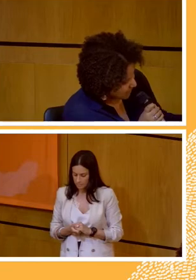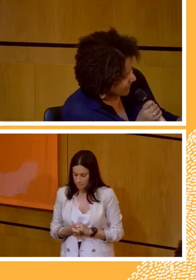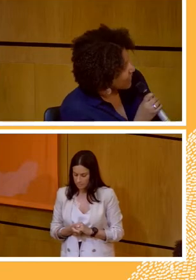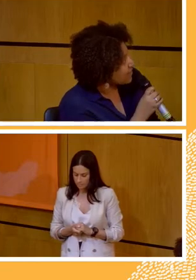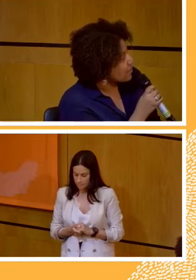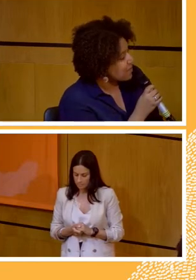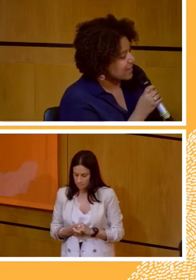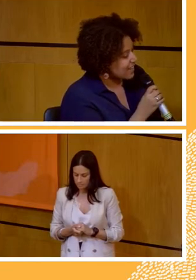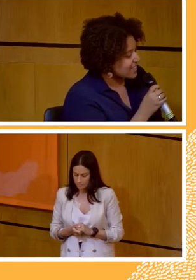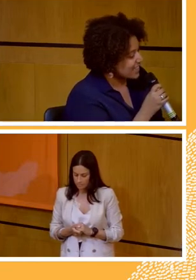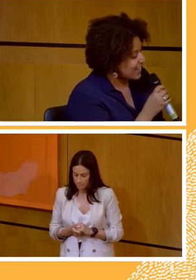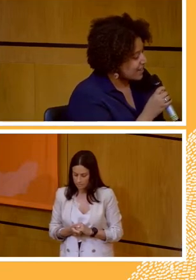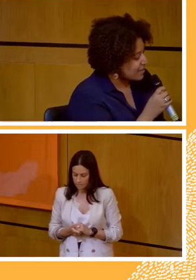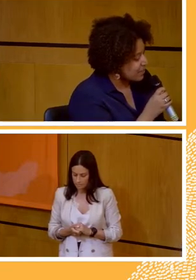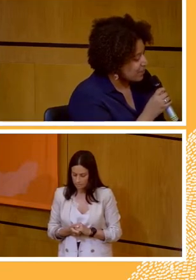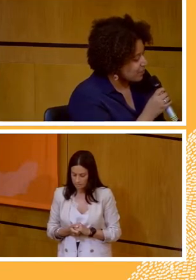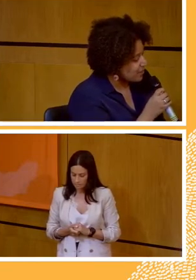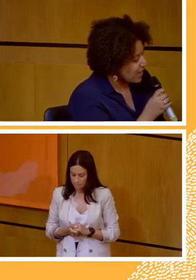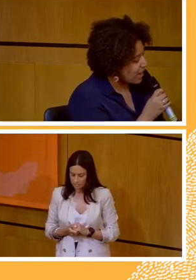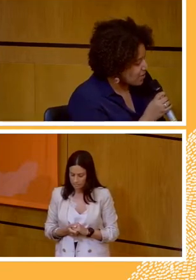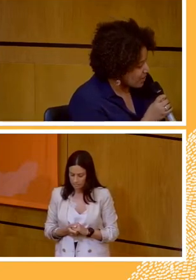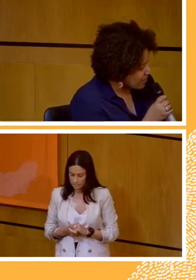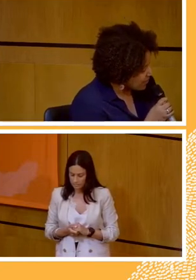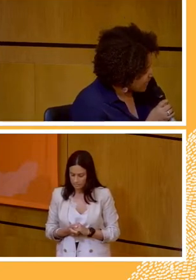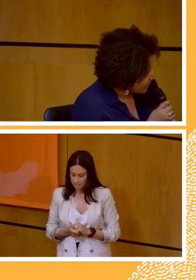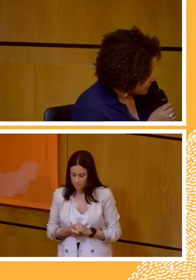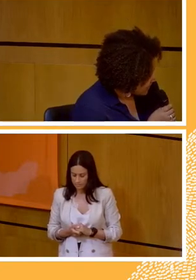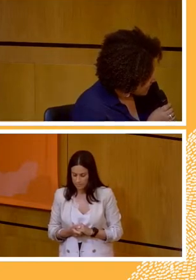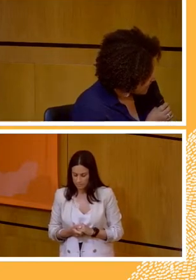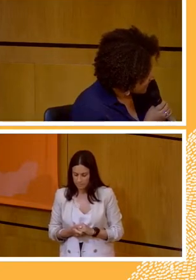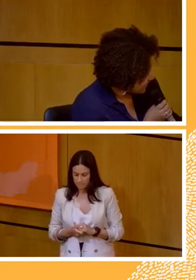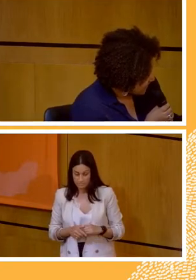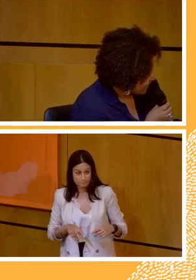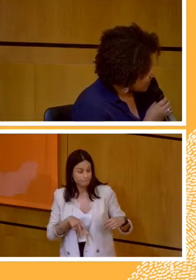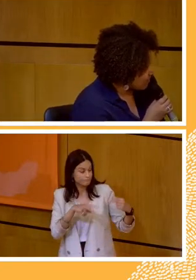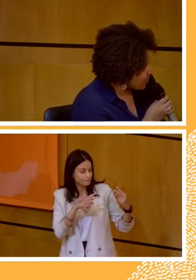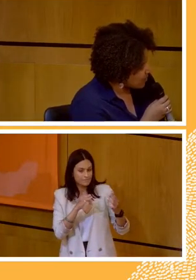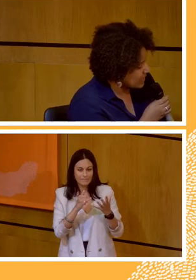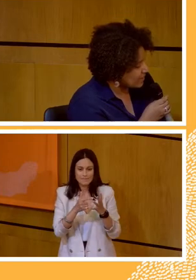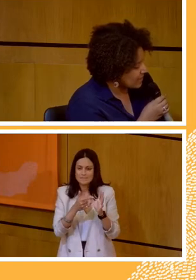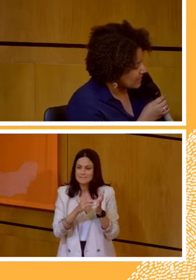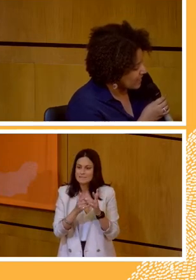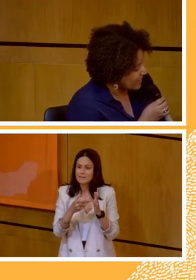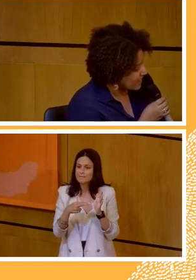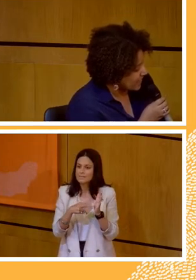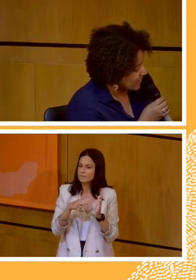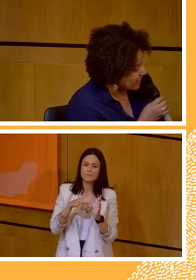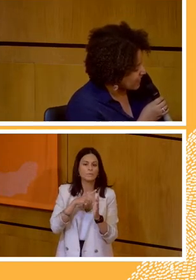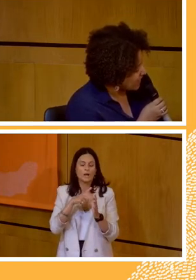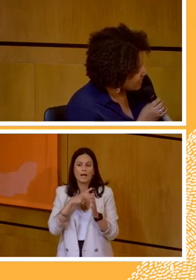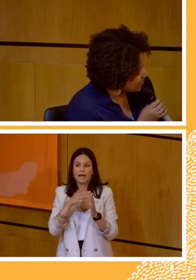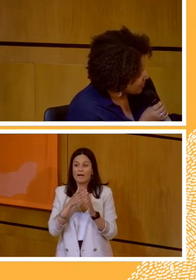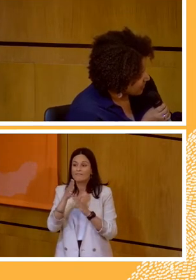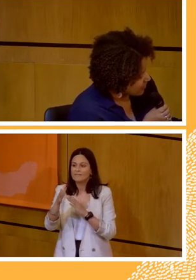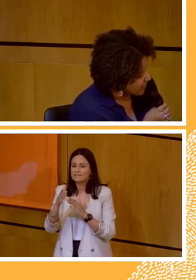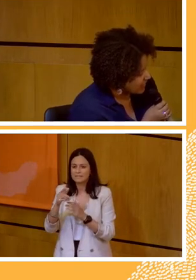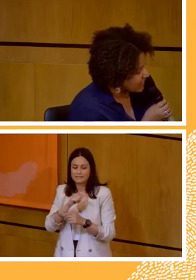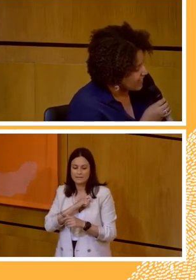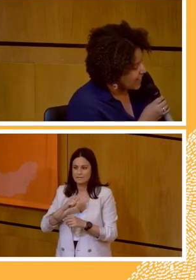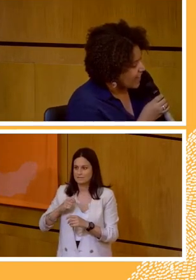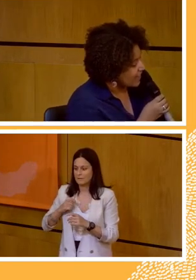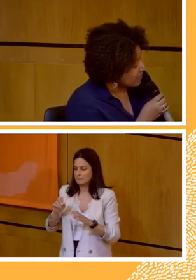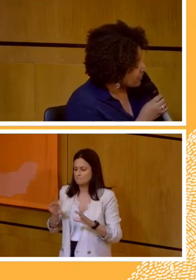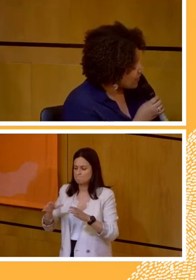Samson, I'm looking at you, because I remember when I visited OPDP in Kenya with